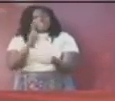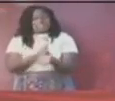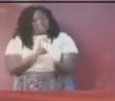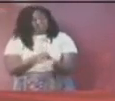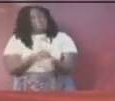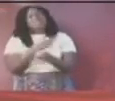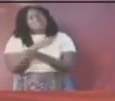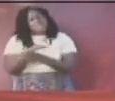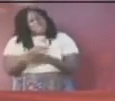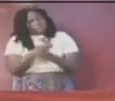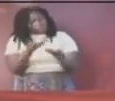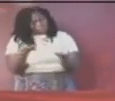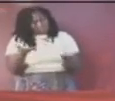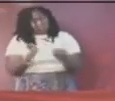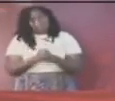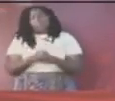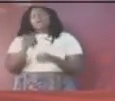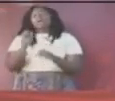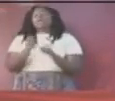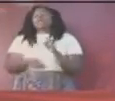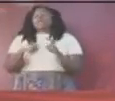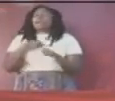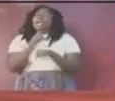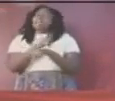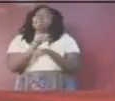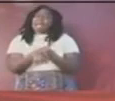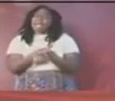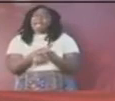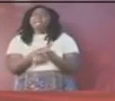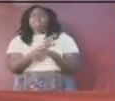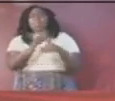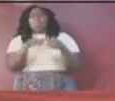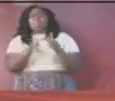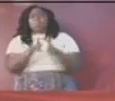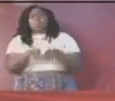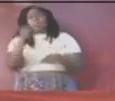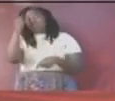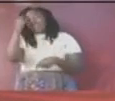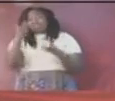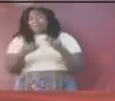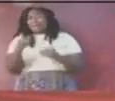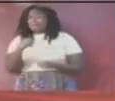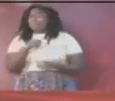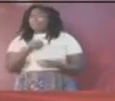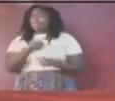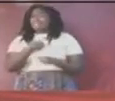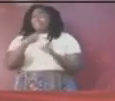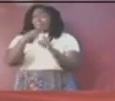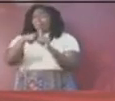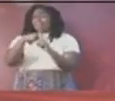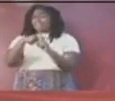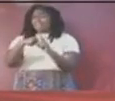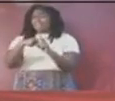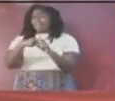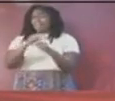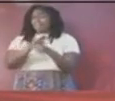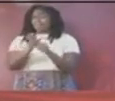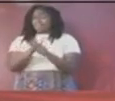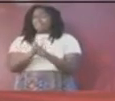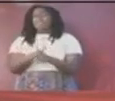So my advice to persons who believe that they are COVID positive would be to contact the Ministry of Health